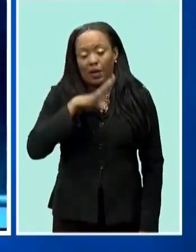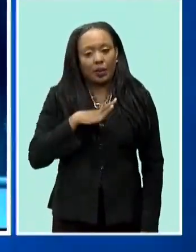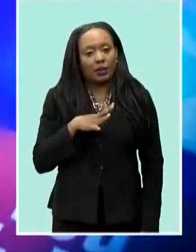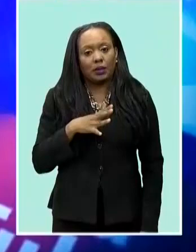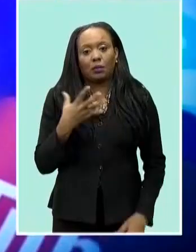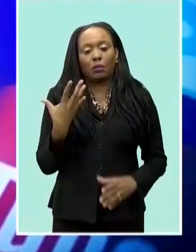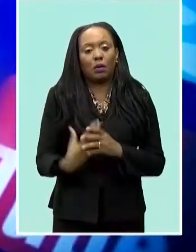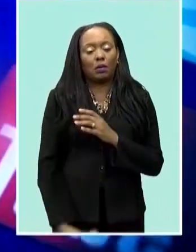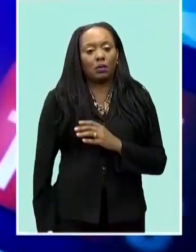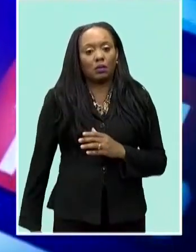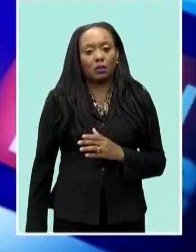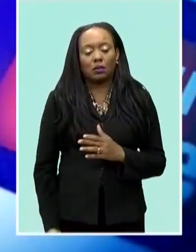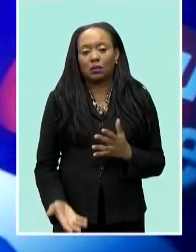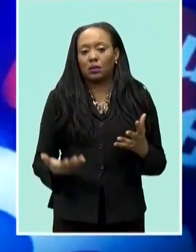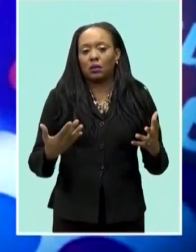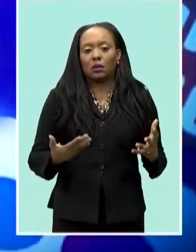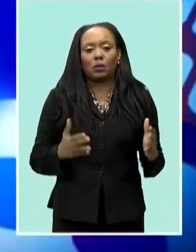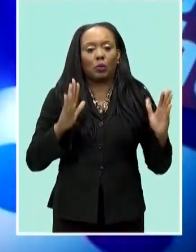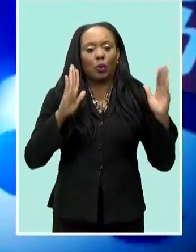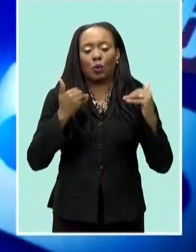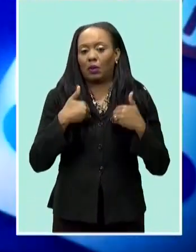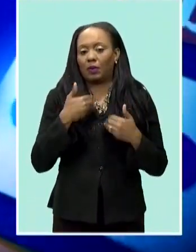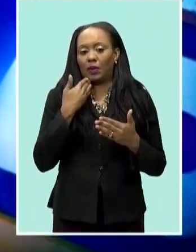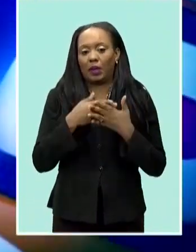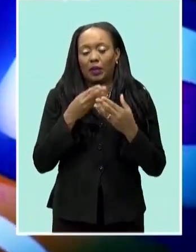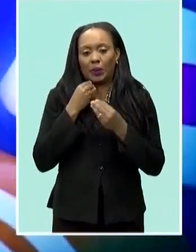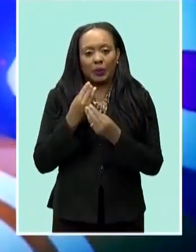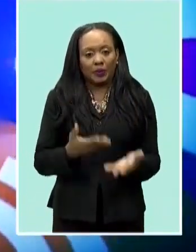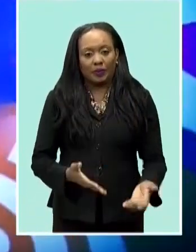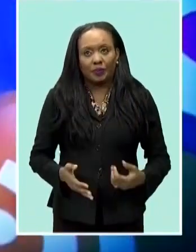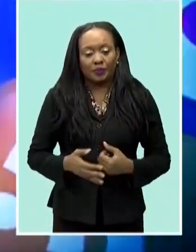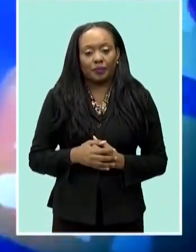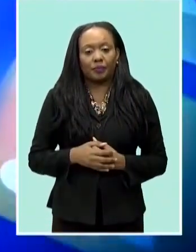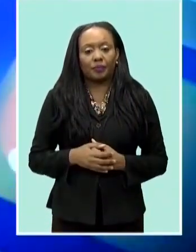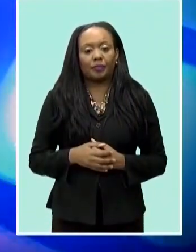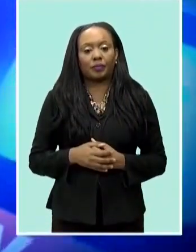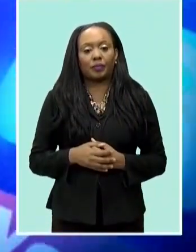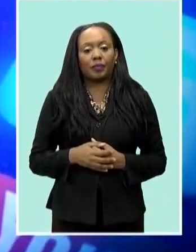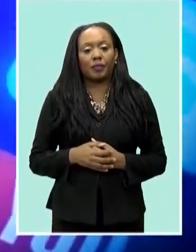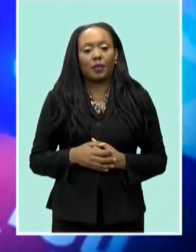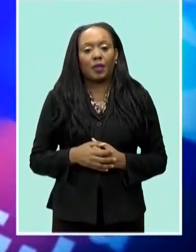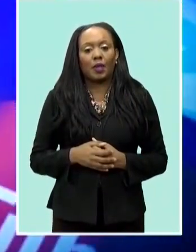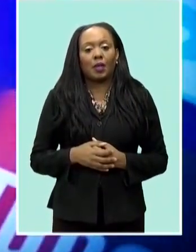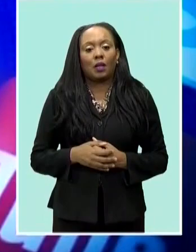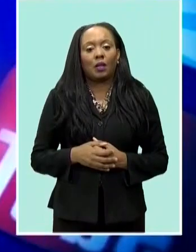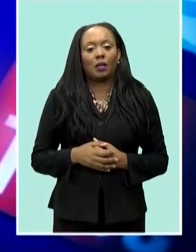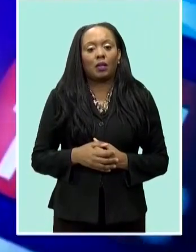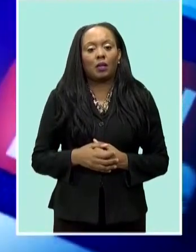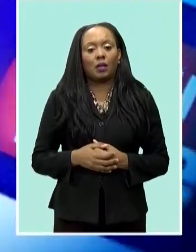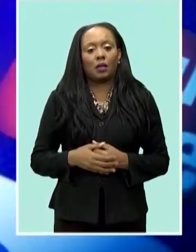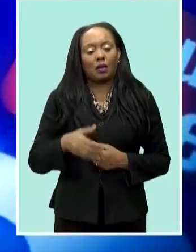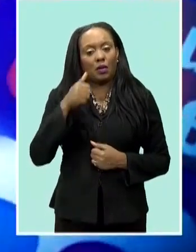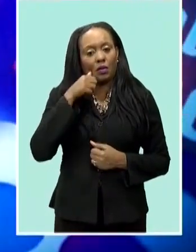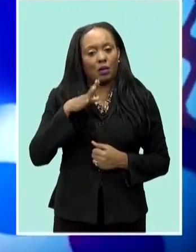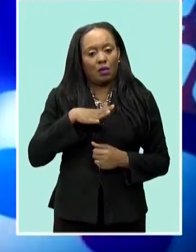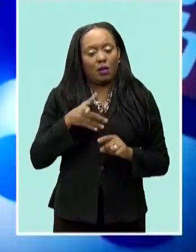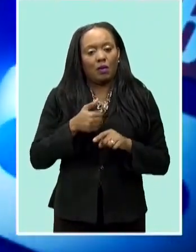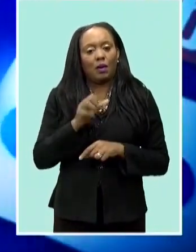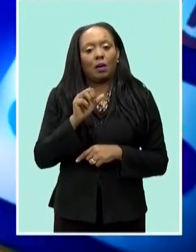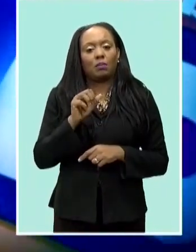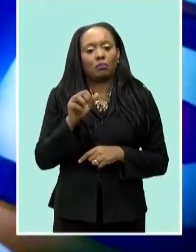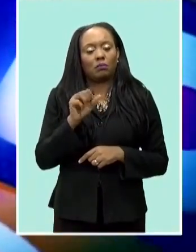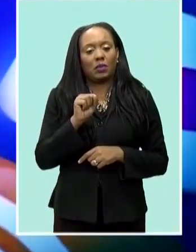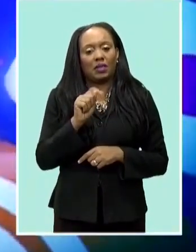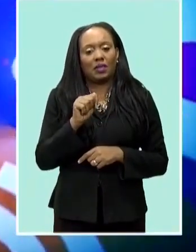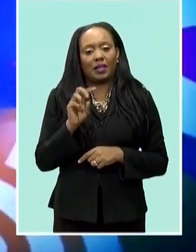men. We hope that they do get some good news on that soon. Well, that footage was shared with us by viewer Ursula from St. Michael.